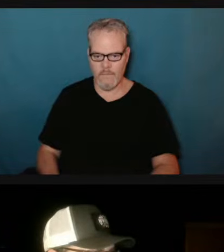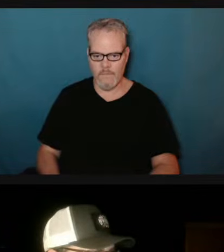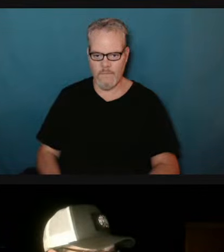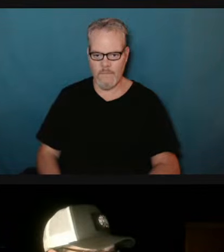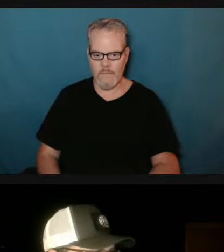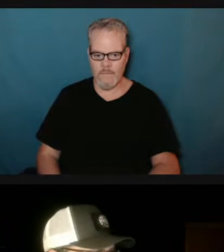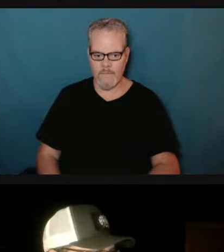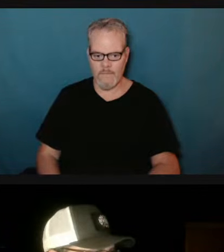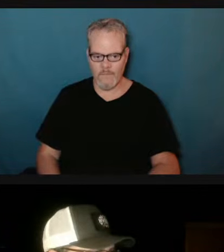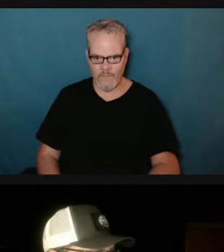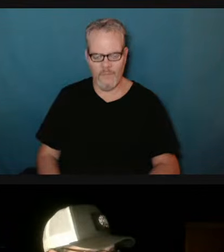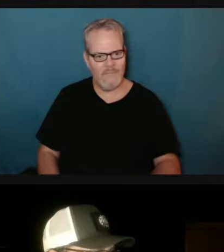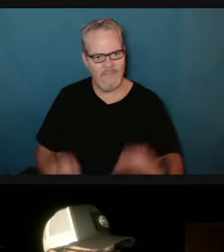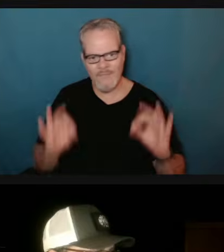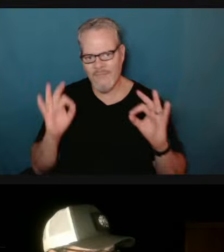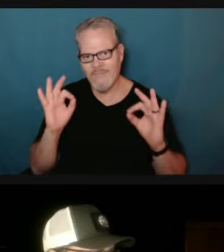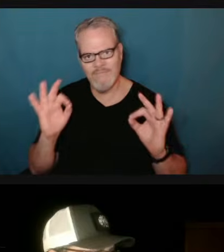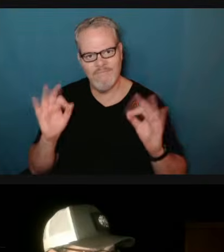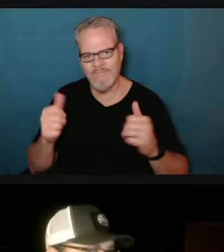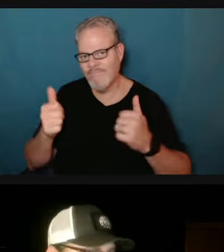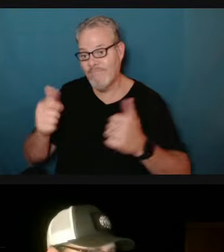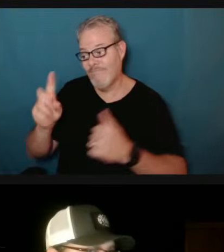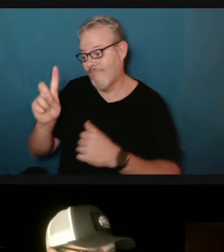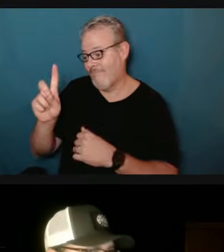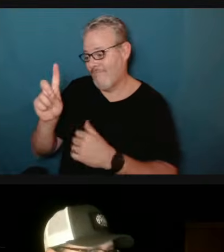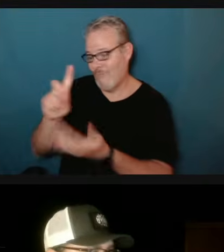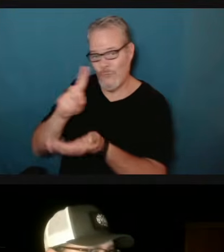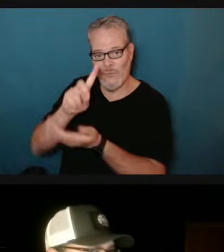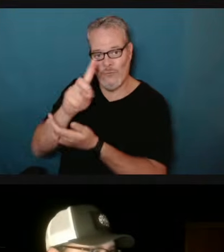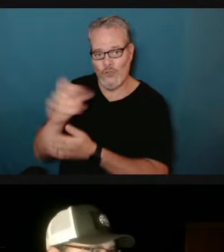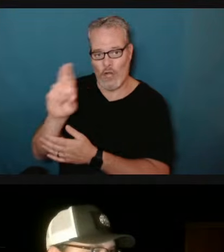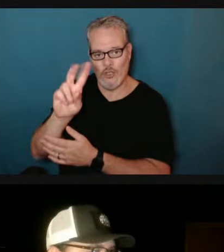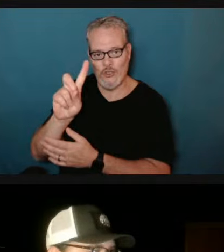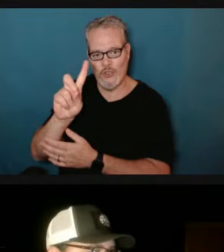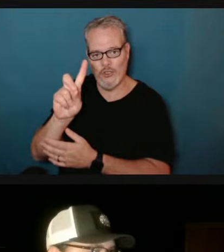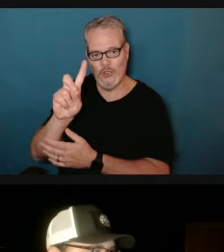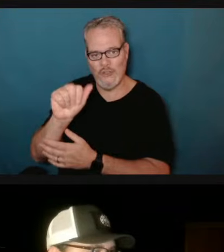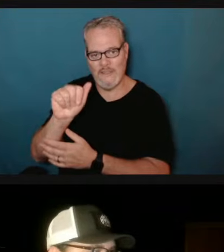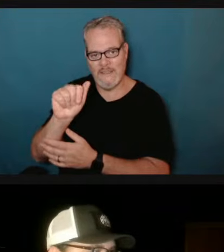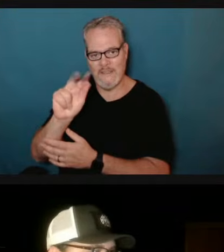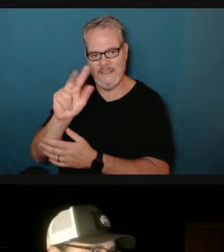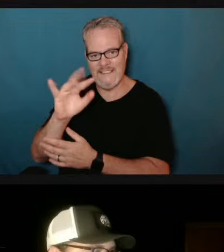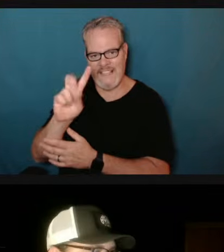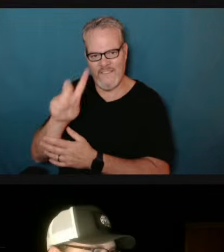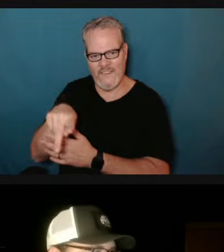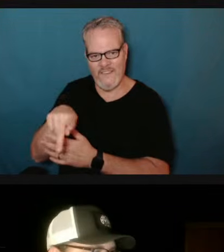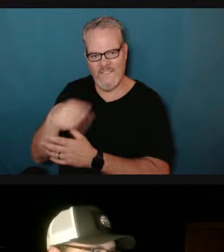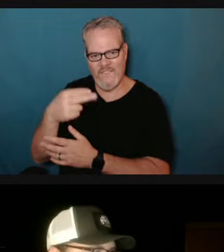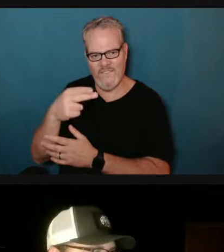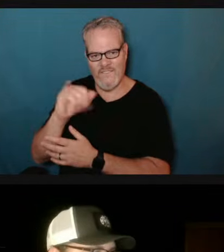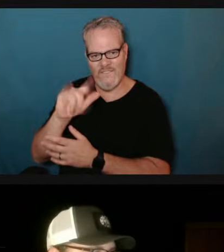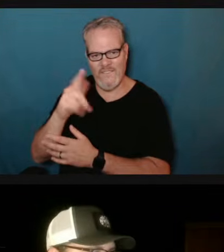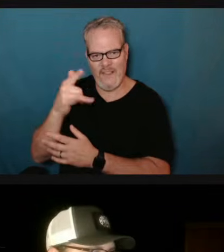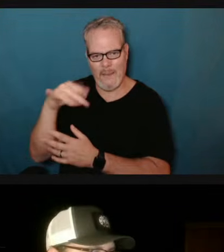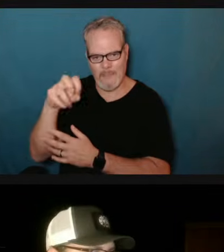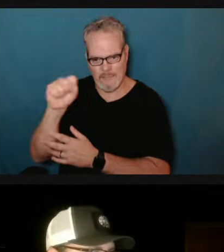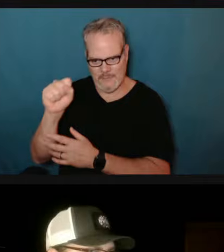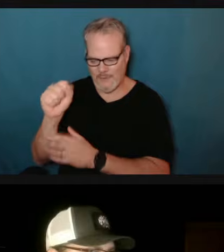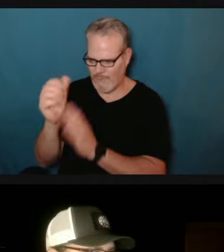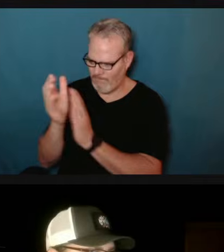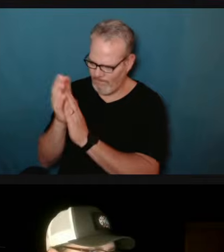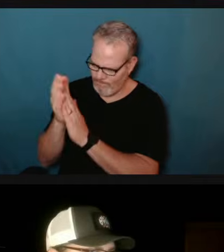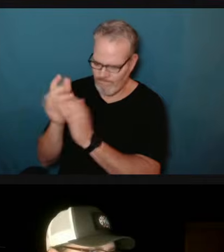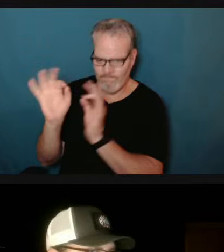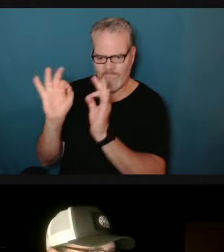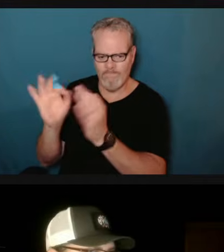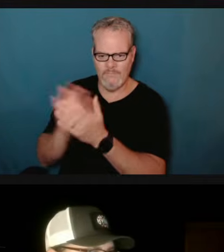All right, that was Dr. David Phillips. And I think I should just, let's pull him off there and just add a picture